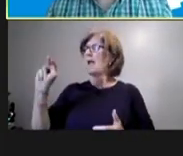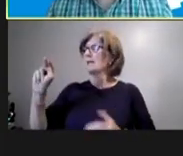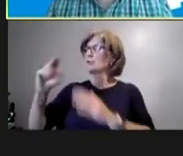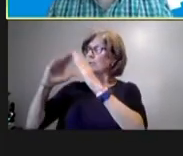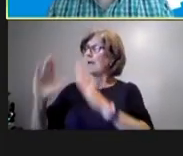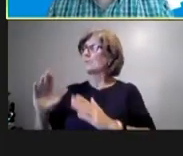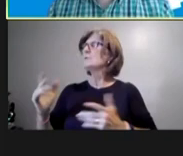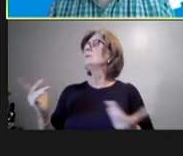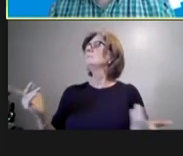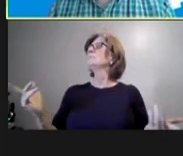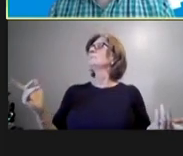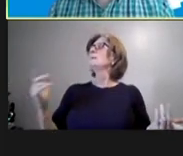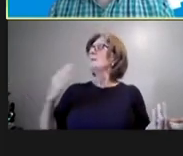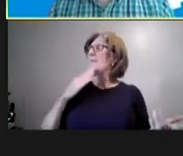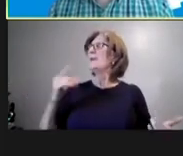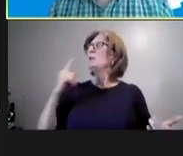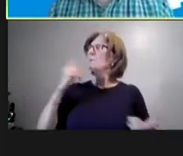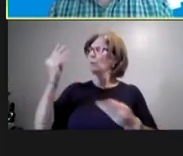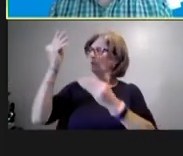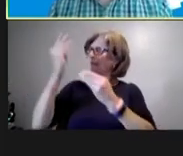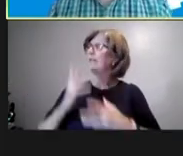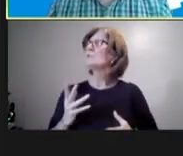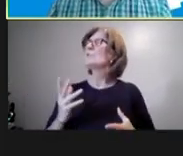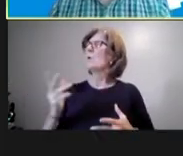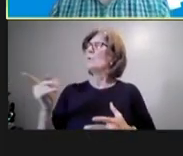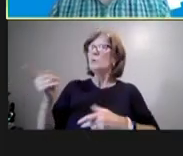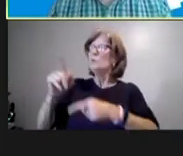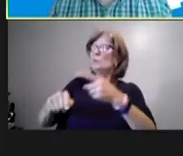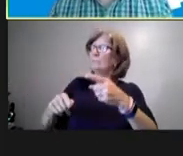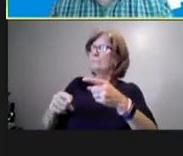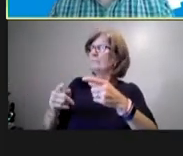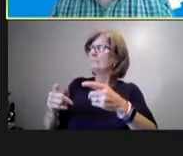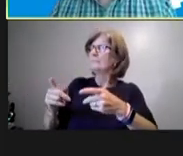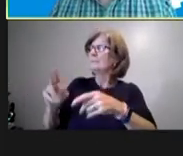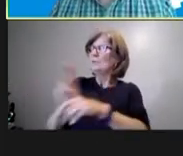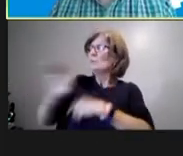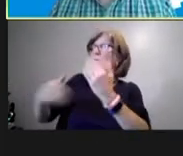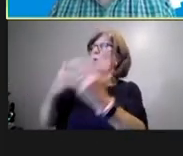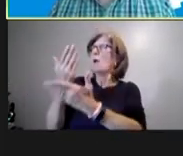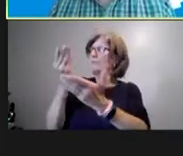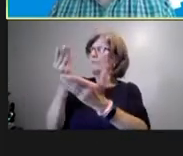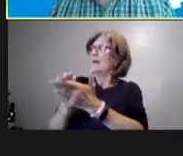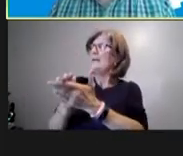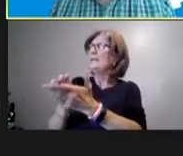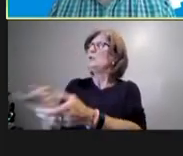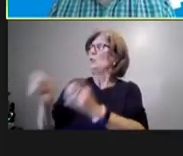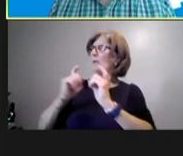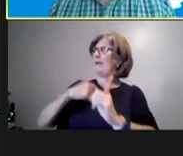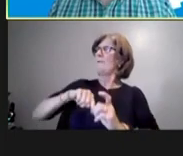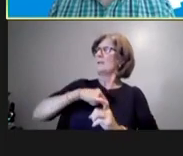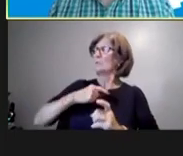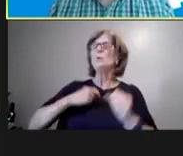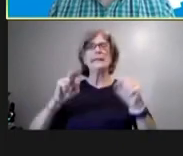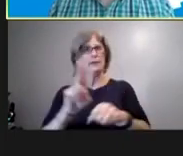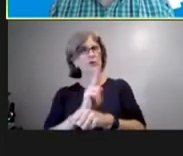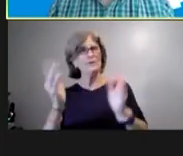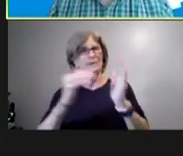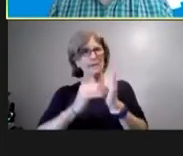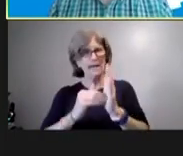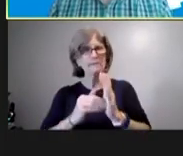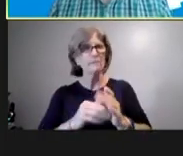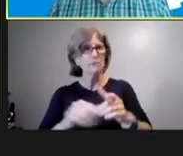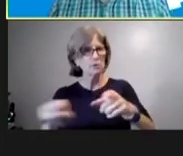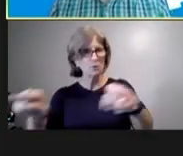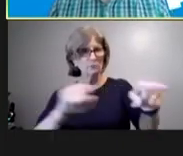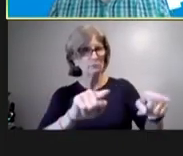they weren't able to utilize those funds and giving those back so that we can circulate them for other needs. So wanted to make sure everybody was